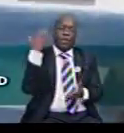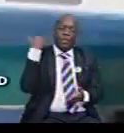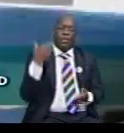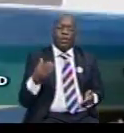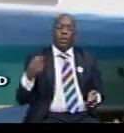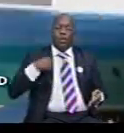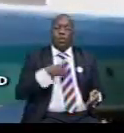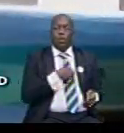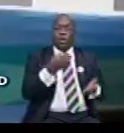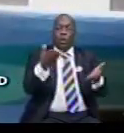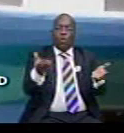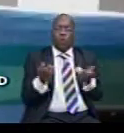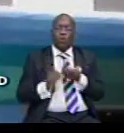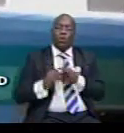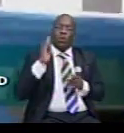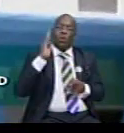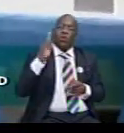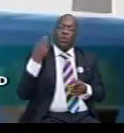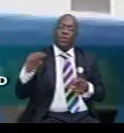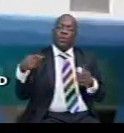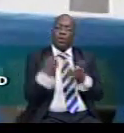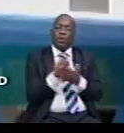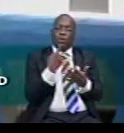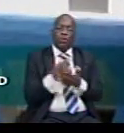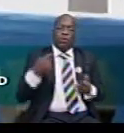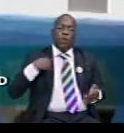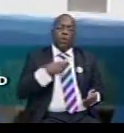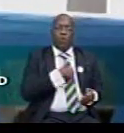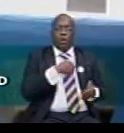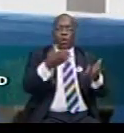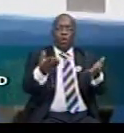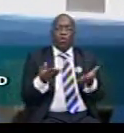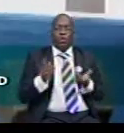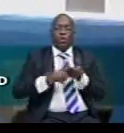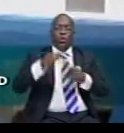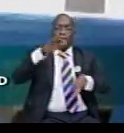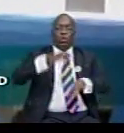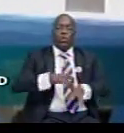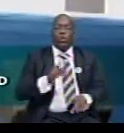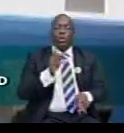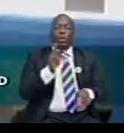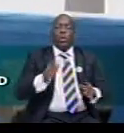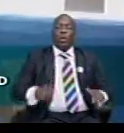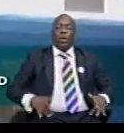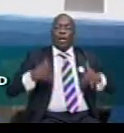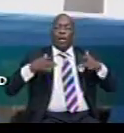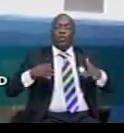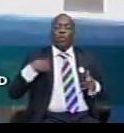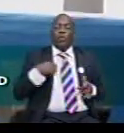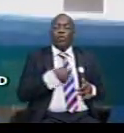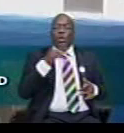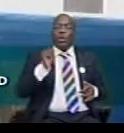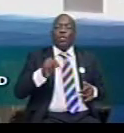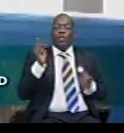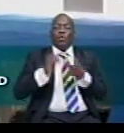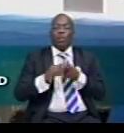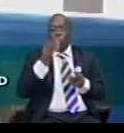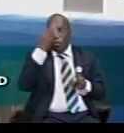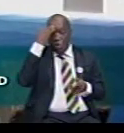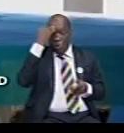to preach the gospel. We want to touch lives, turn lives around. We need to know the people we